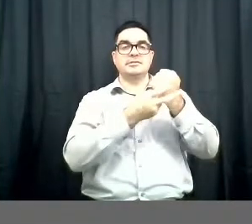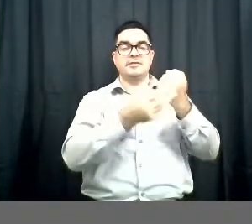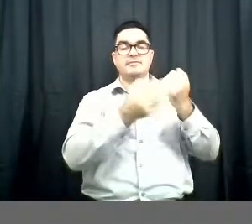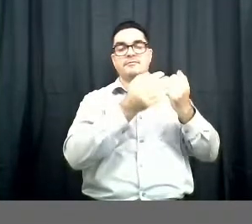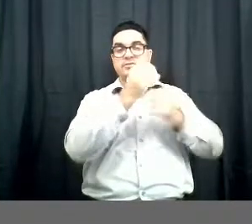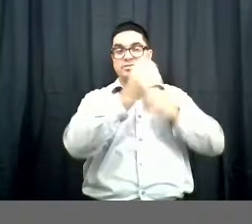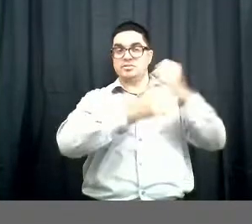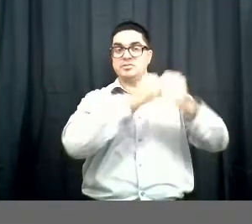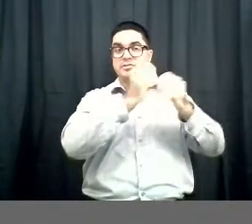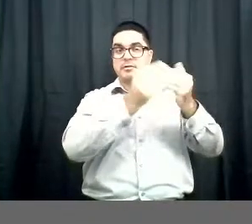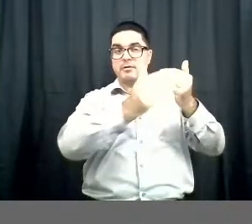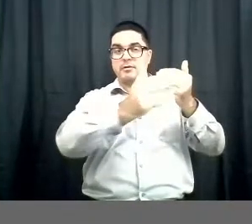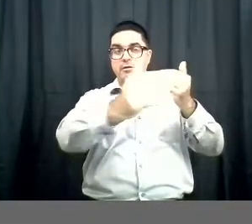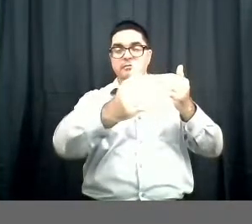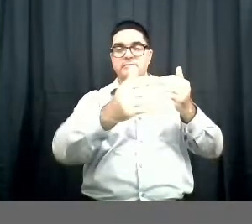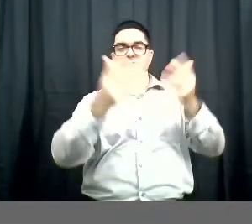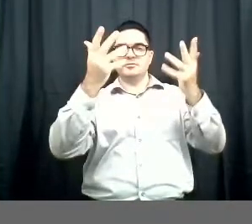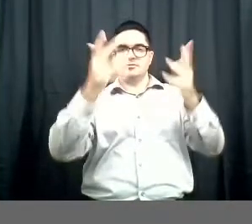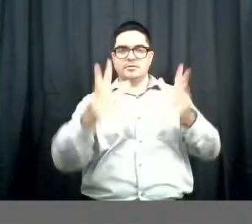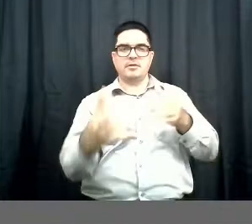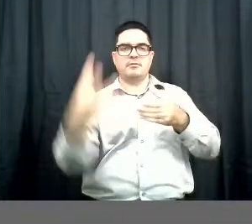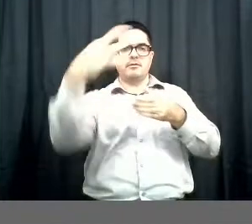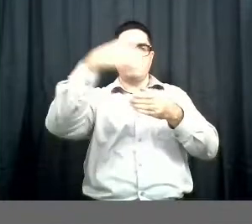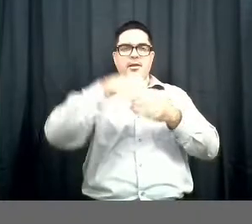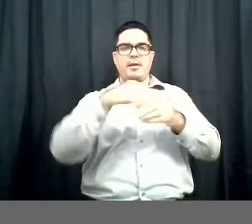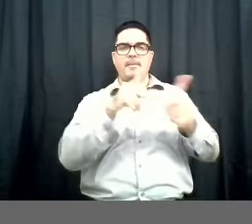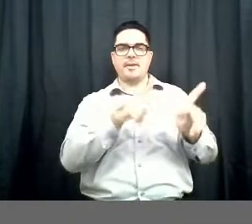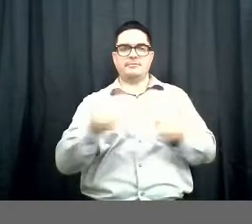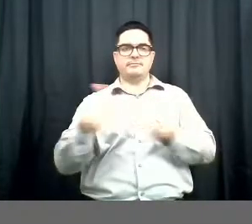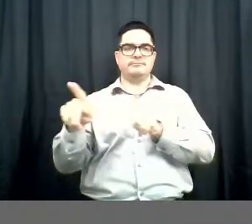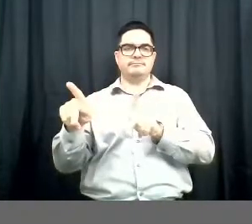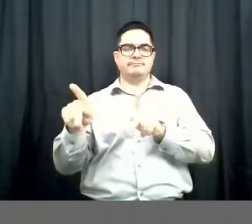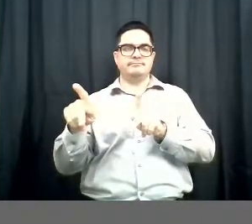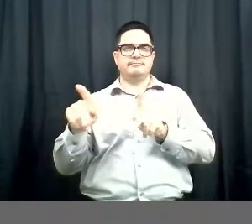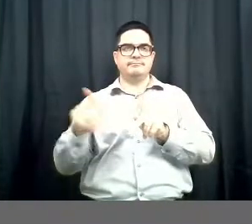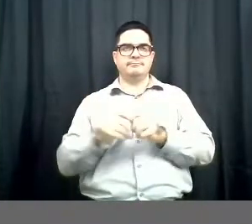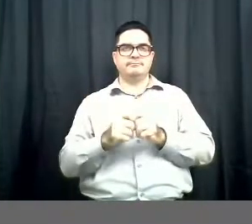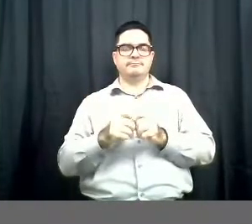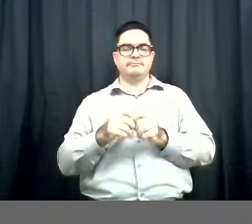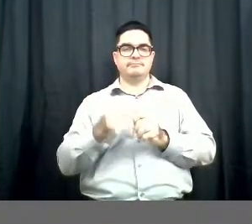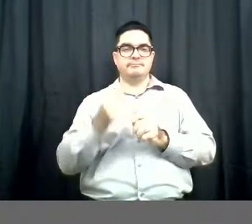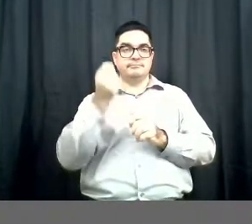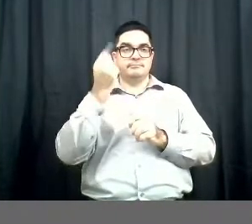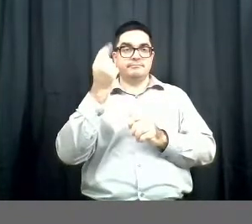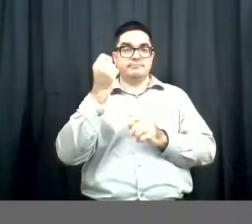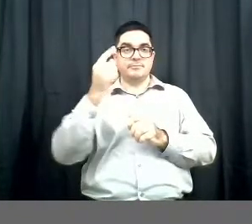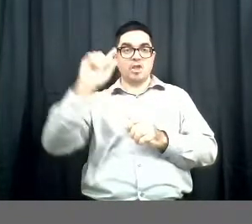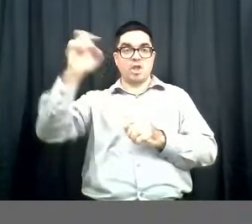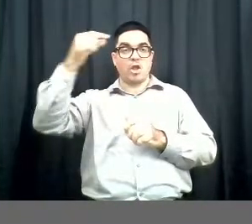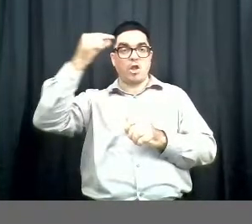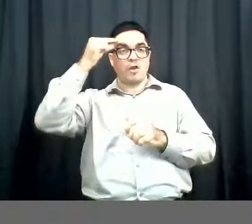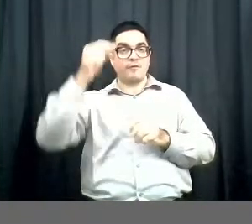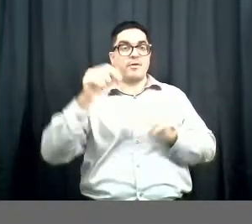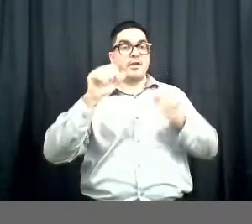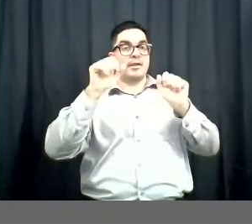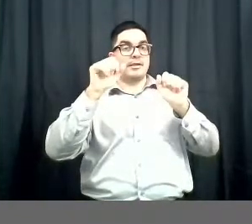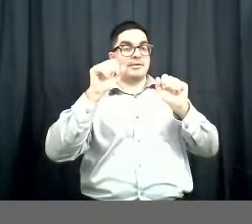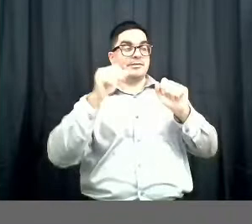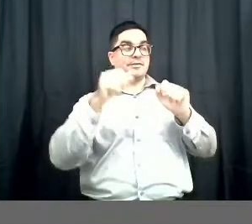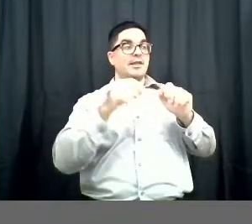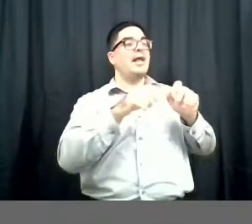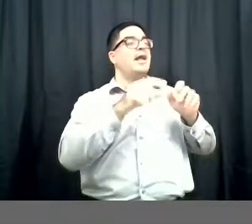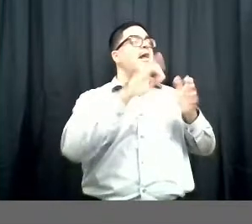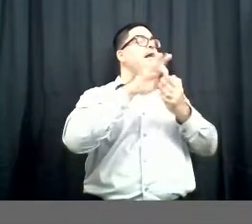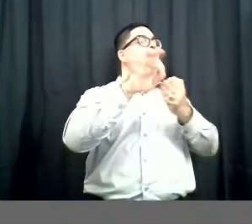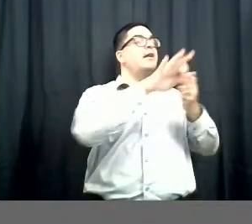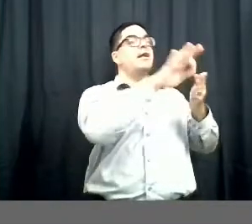already included in the fiscal plan. And the government cannot double count that savings. Second, the act